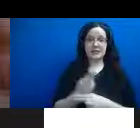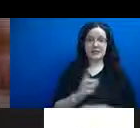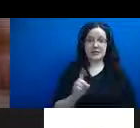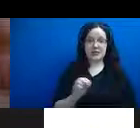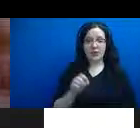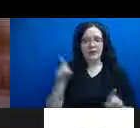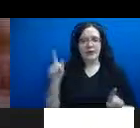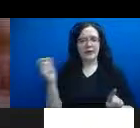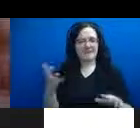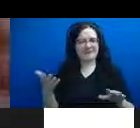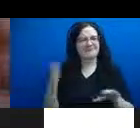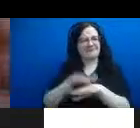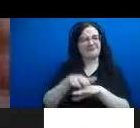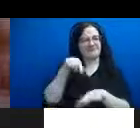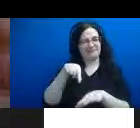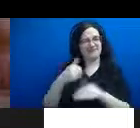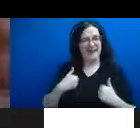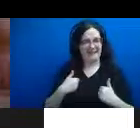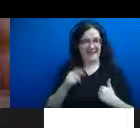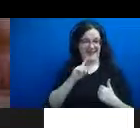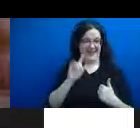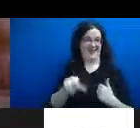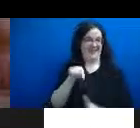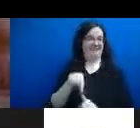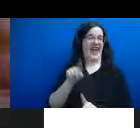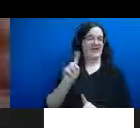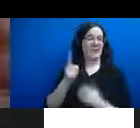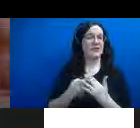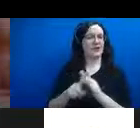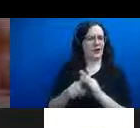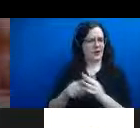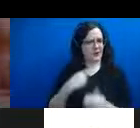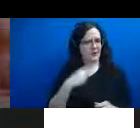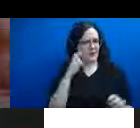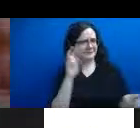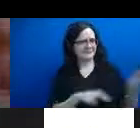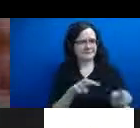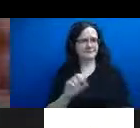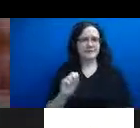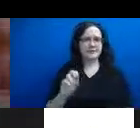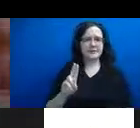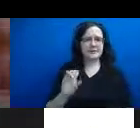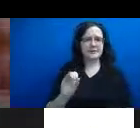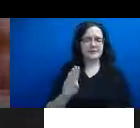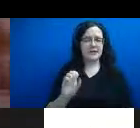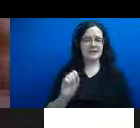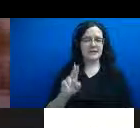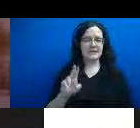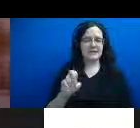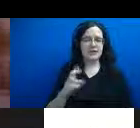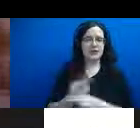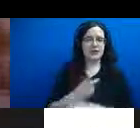where we got our start, is kind of looking at substance use disorder and how that